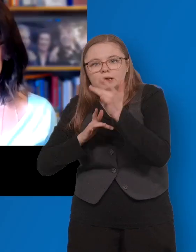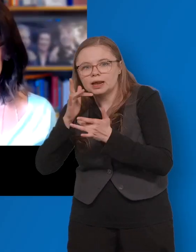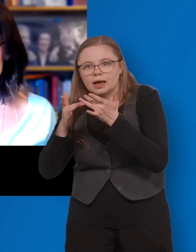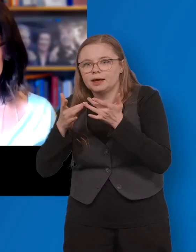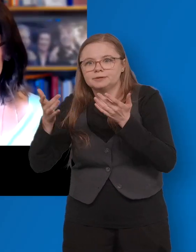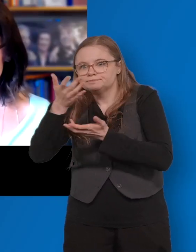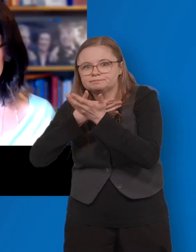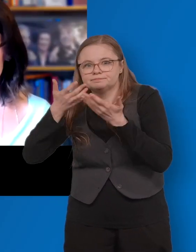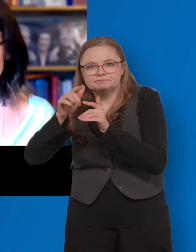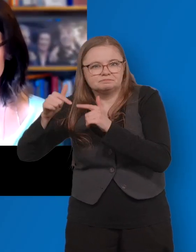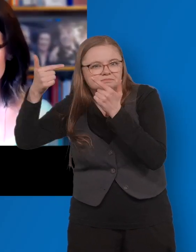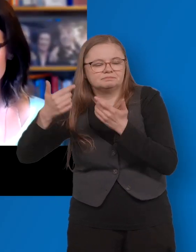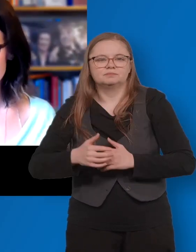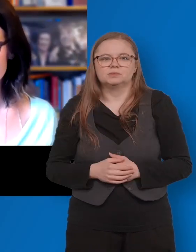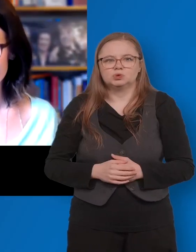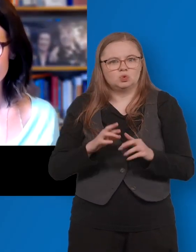addressing that question.